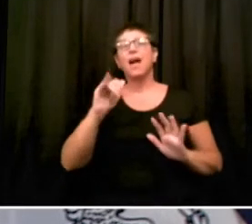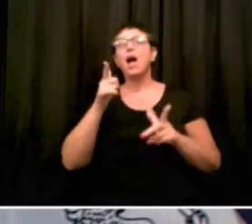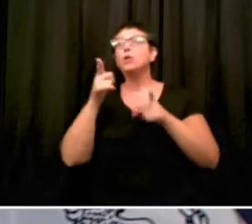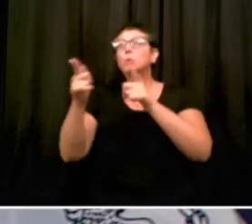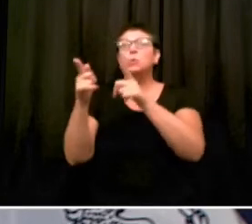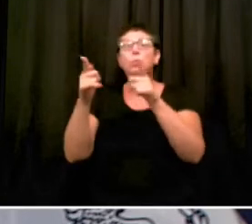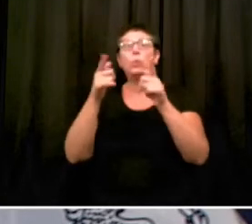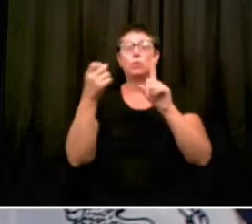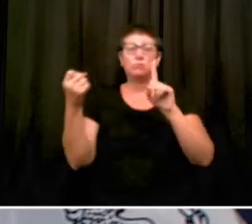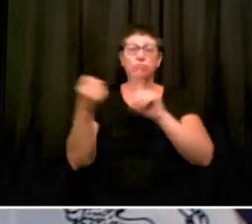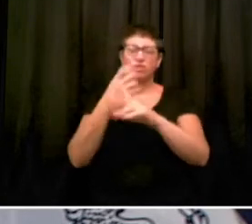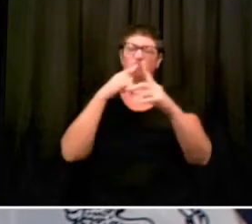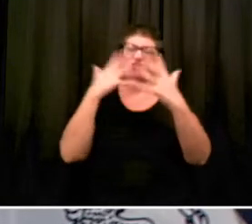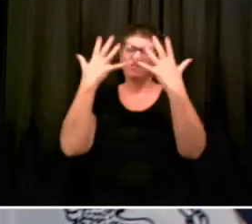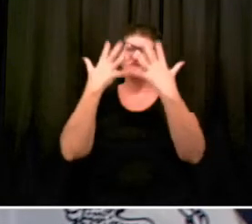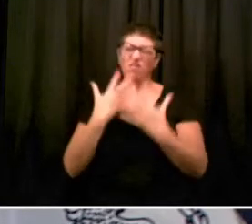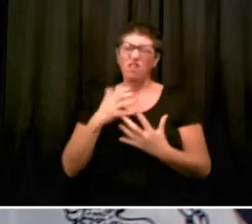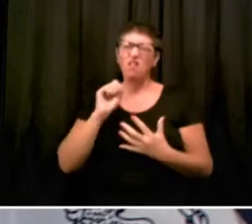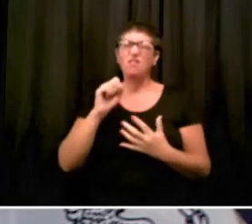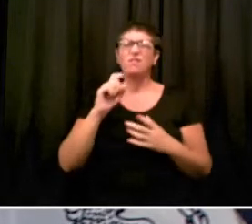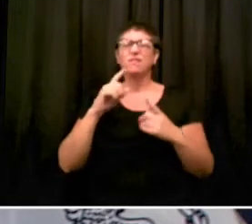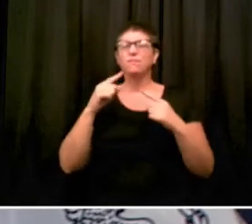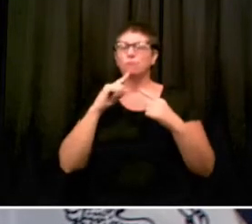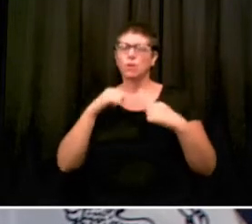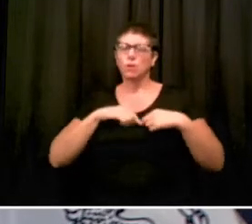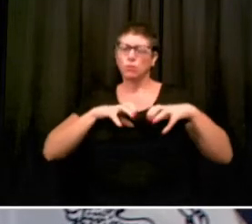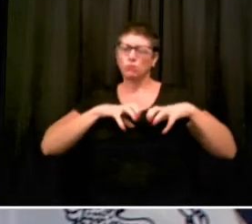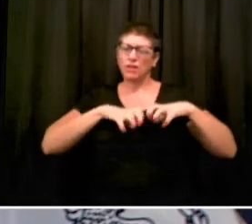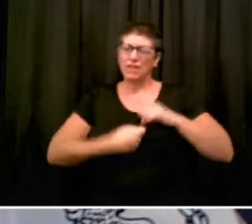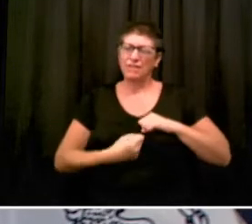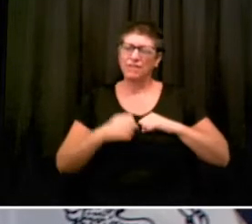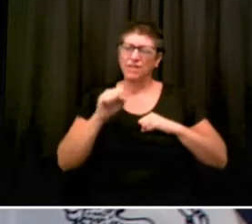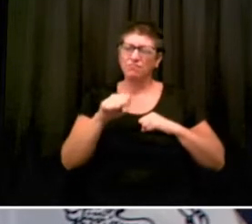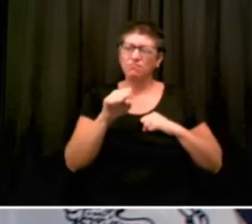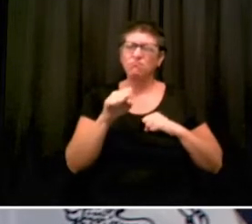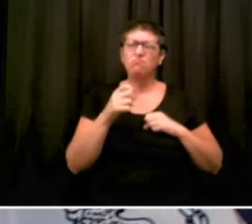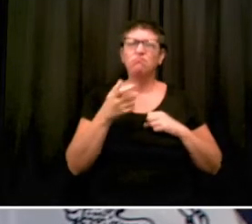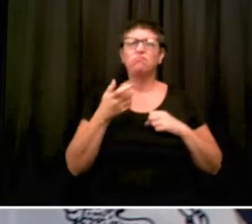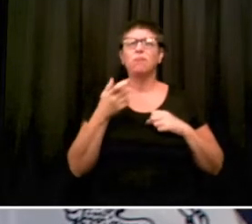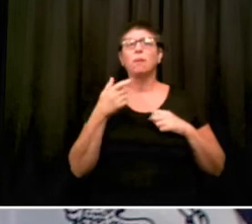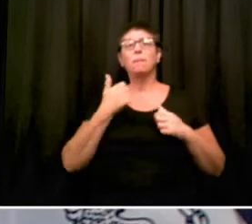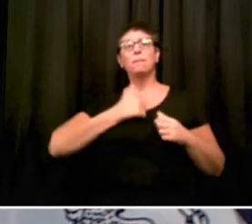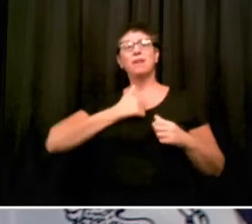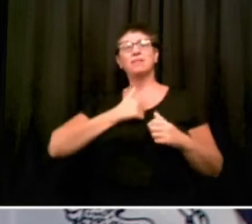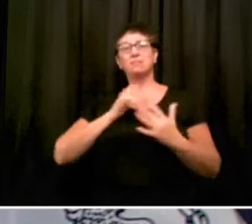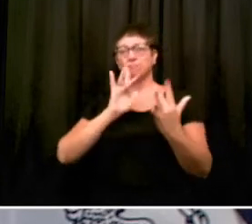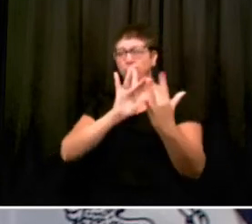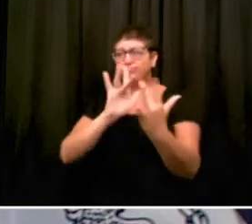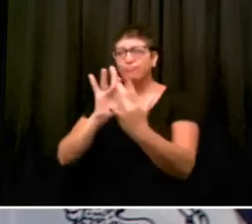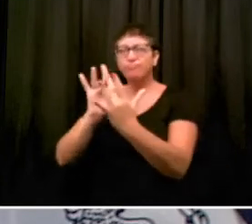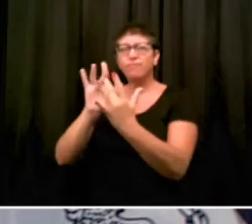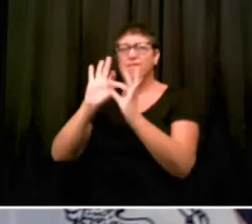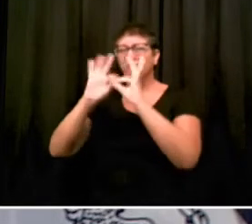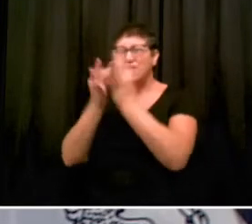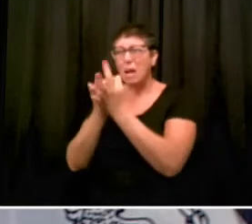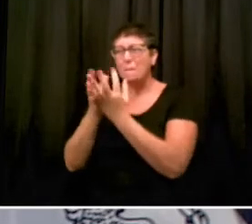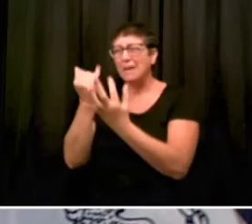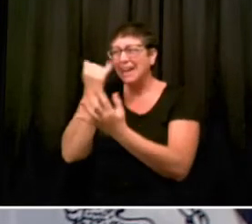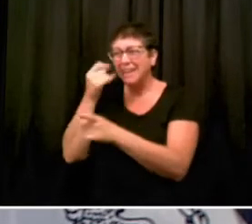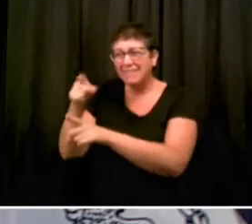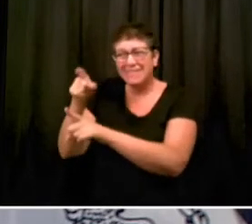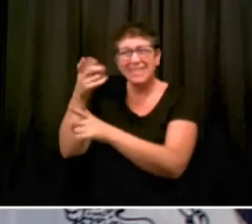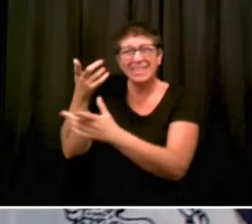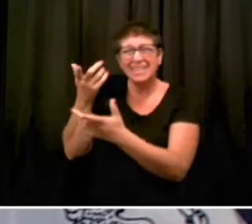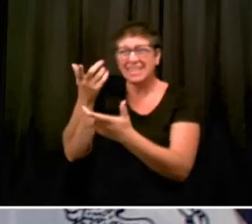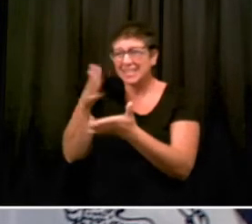with the families who lost loved ones to that violence. And DeVell Gardner Jr. immediately comes to mind.